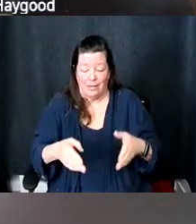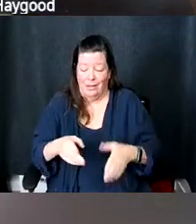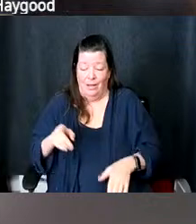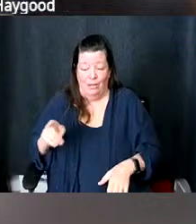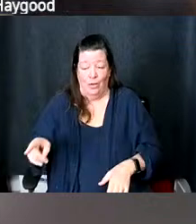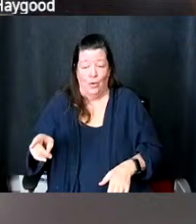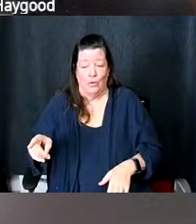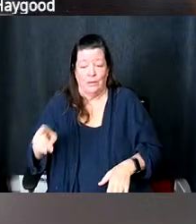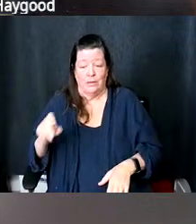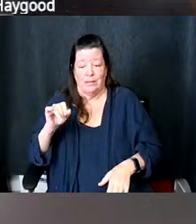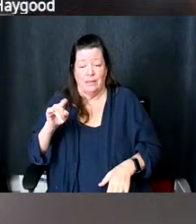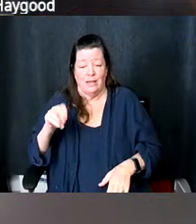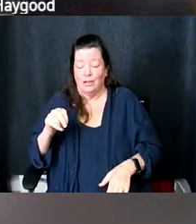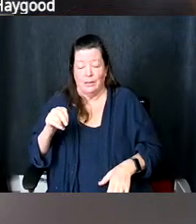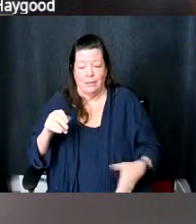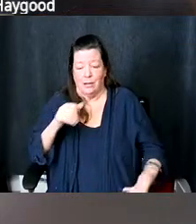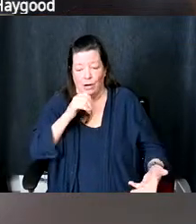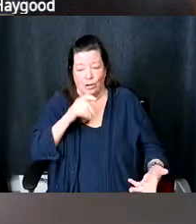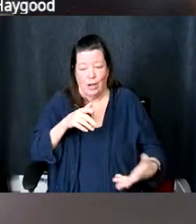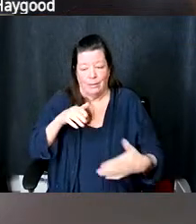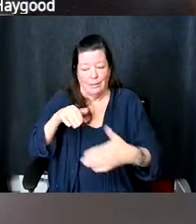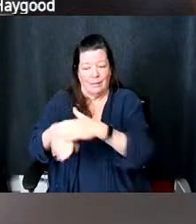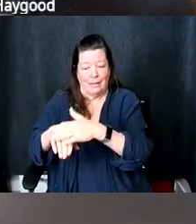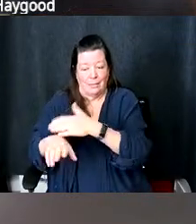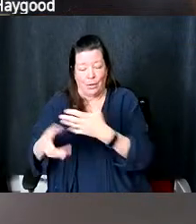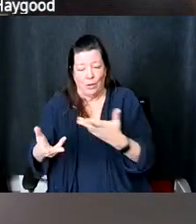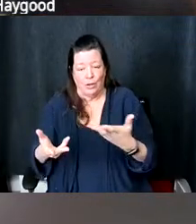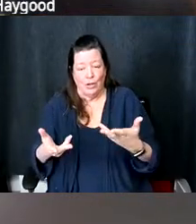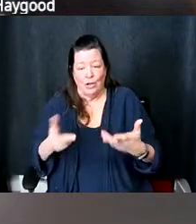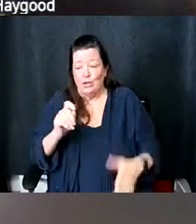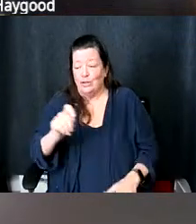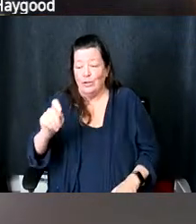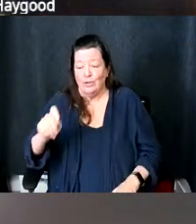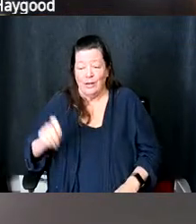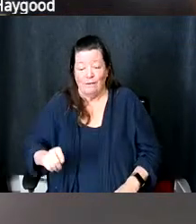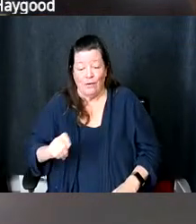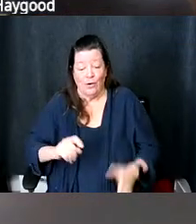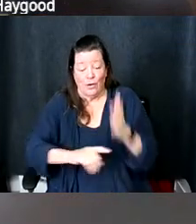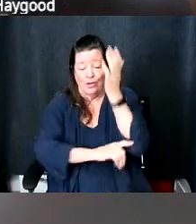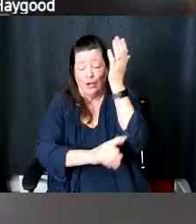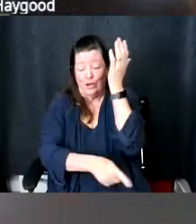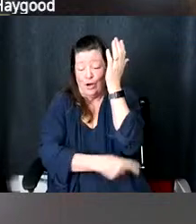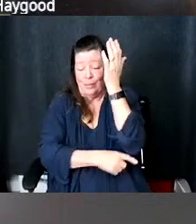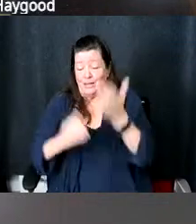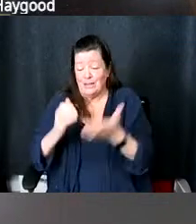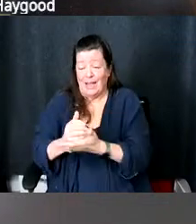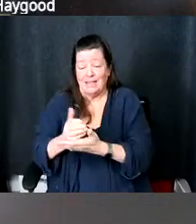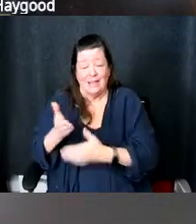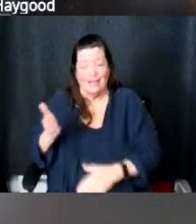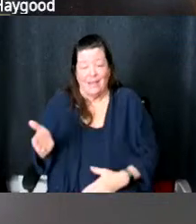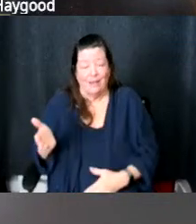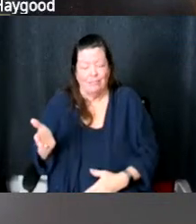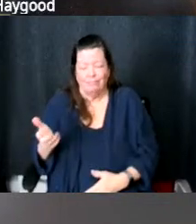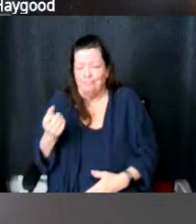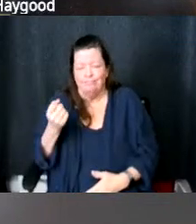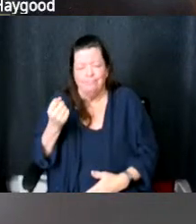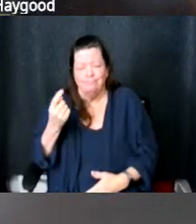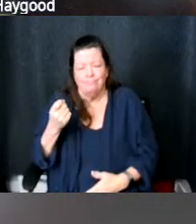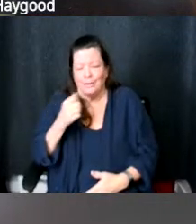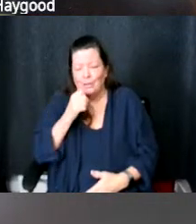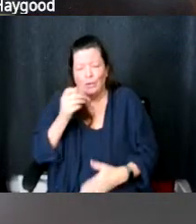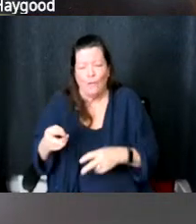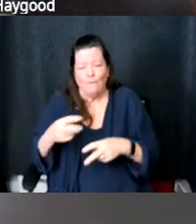not directly linked. So that the location of trash cans at the transit stations is of no value